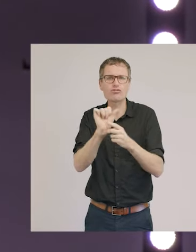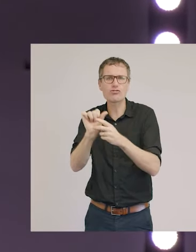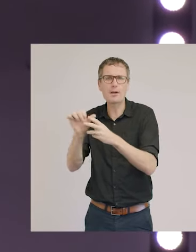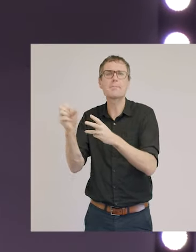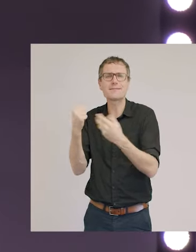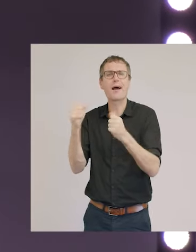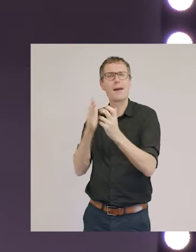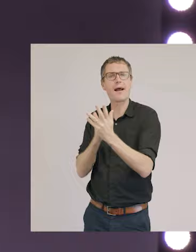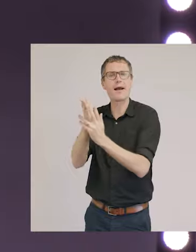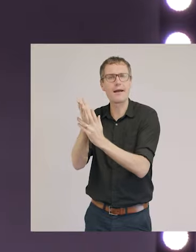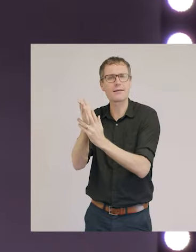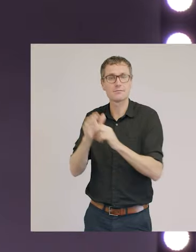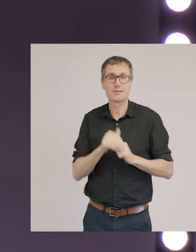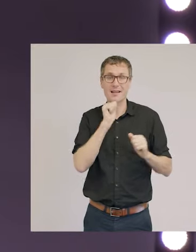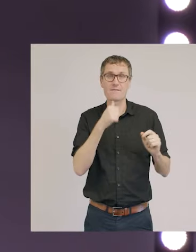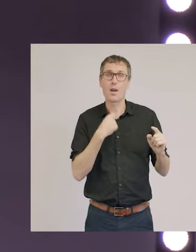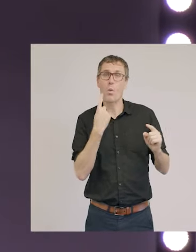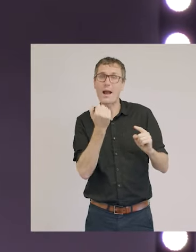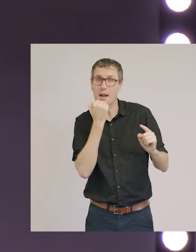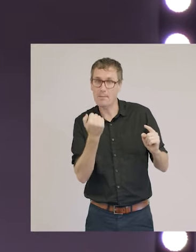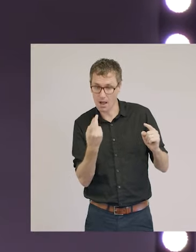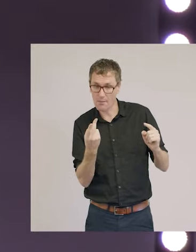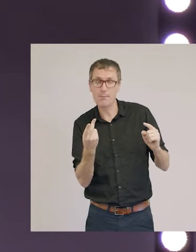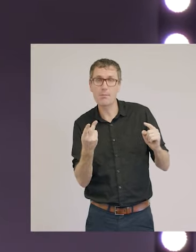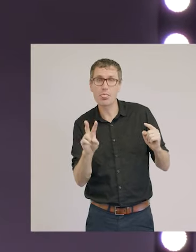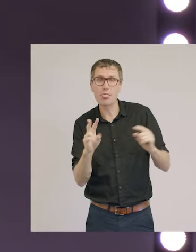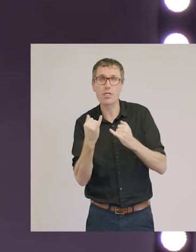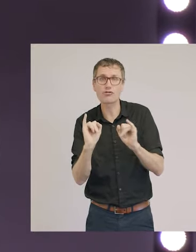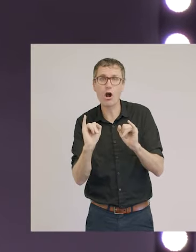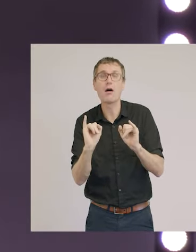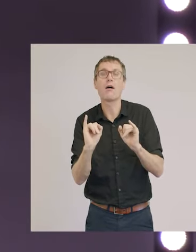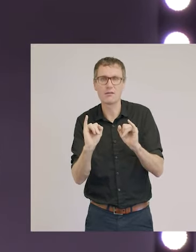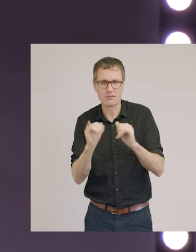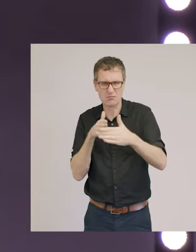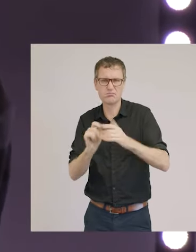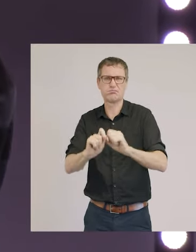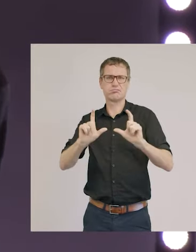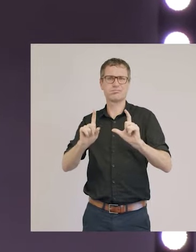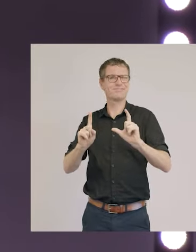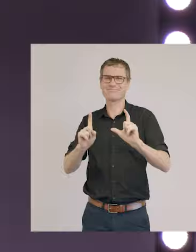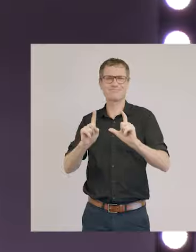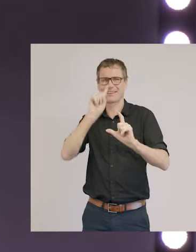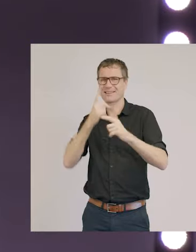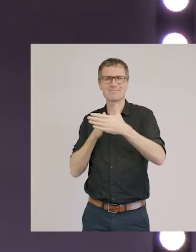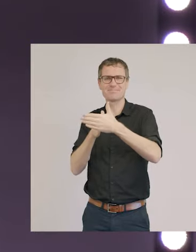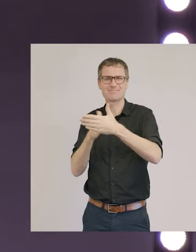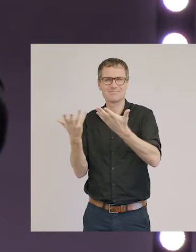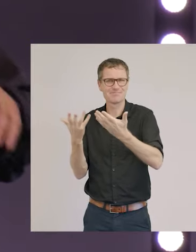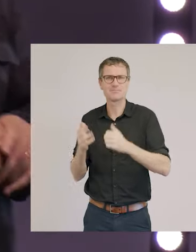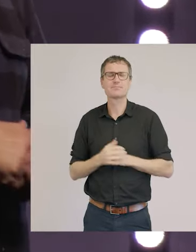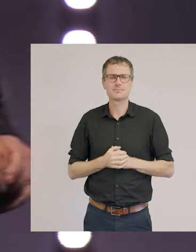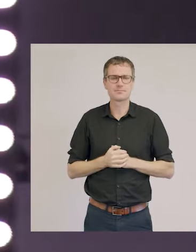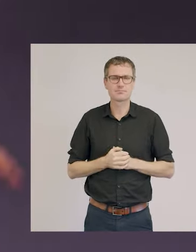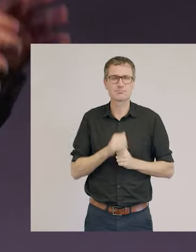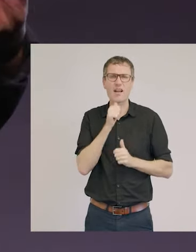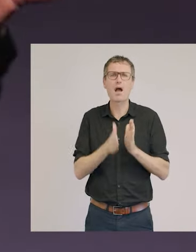get one number wrong. You know, it corrects me if I type a number and say, sorry, wrong person. If I put my